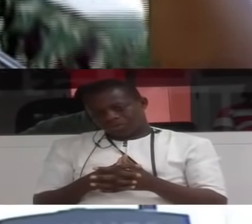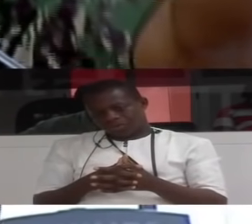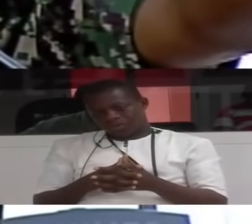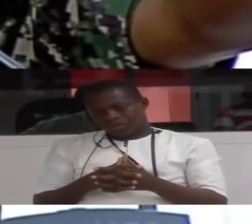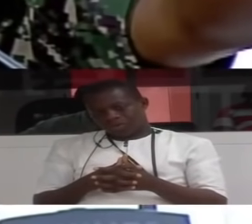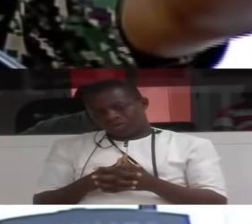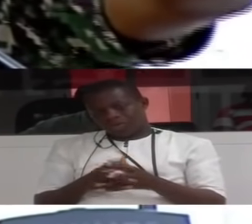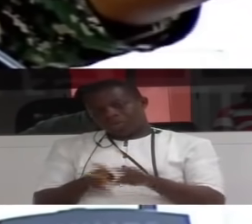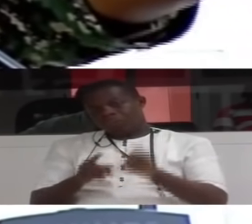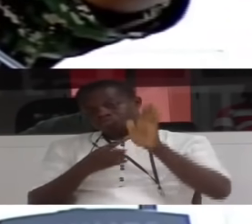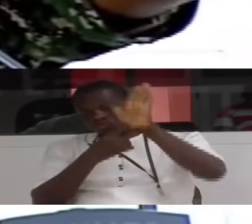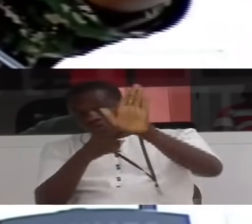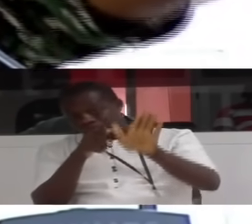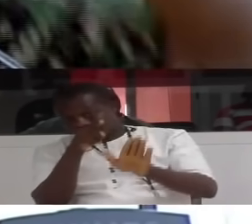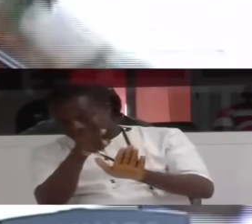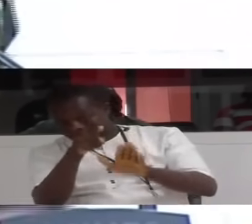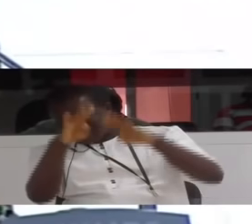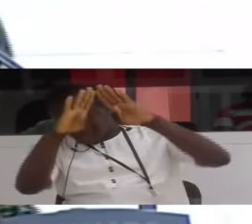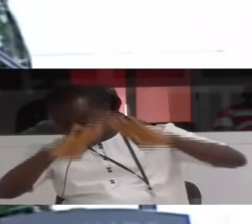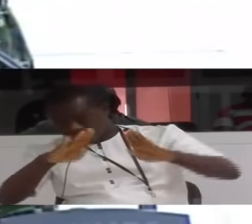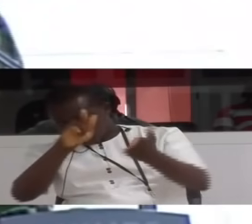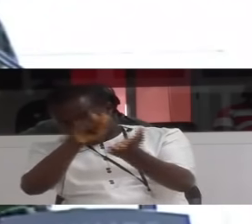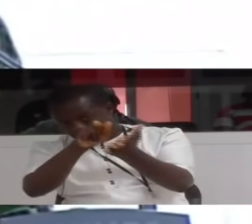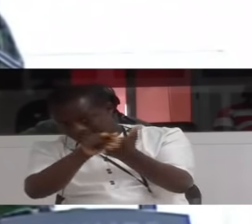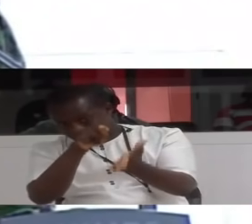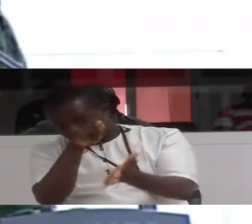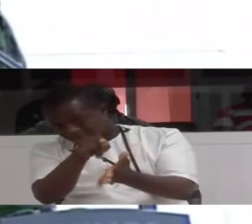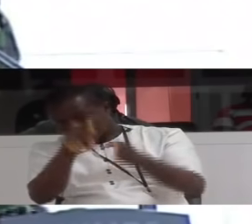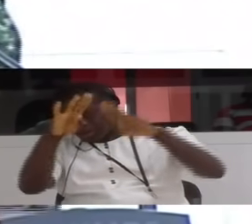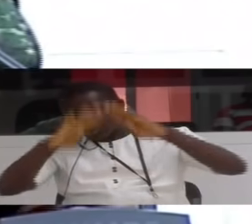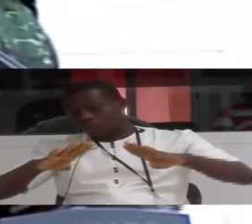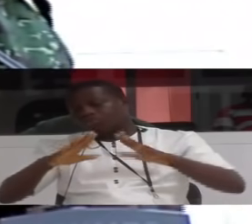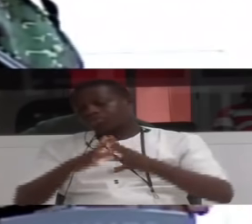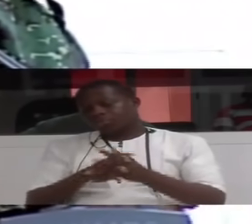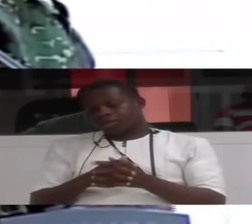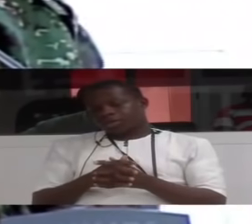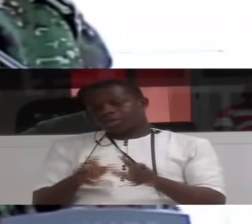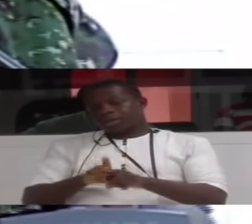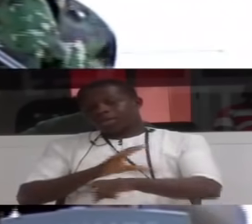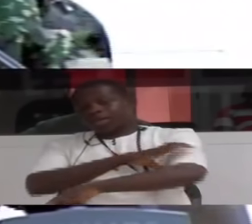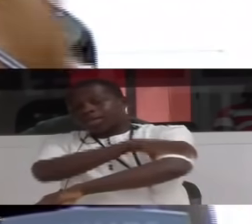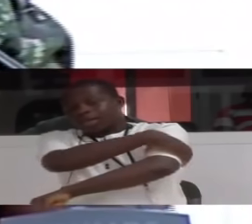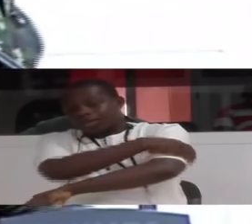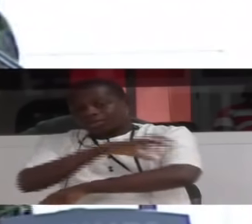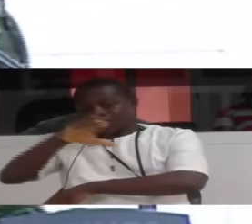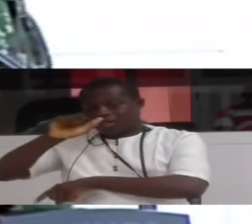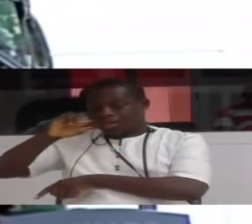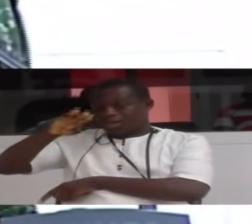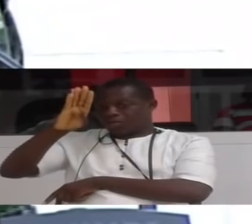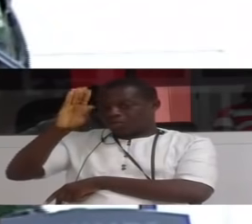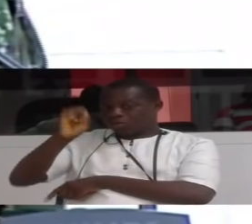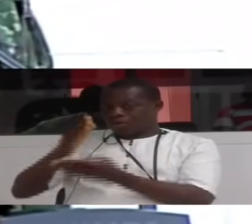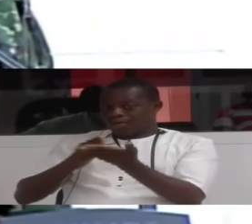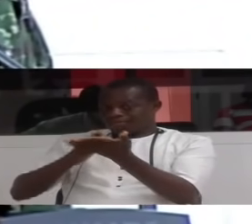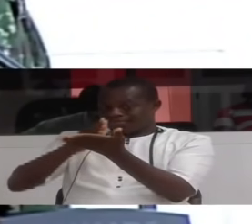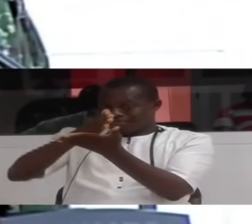Ngoye ni bungolem ni emergency ni ni bungolem. I said to them, that is the building. So Captain Rambo tambita mol nyato. So Captain